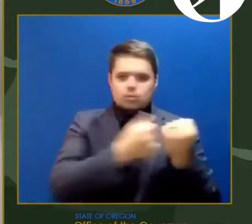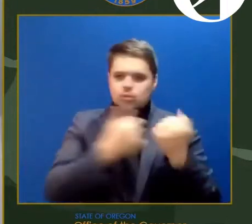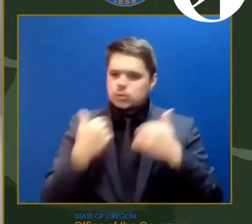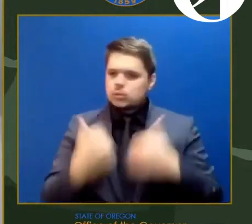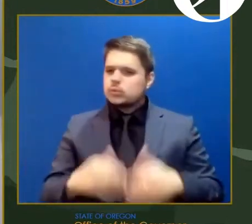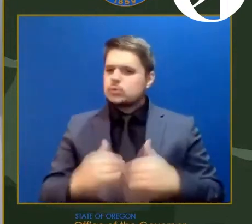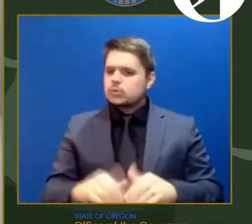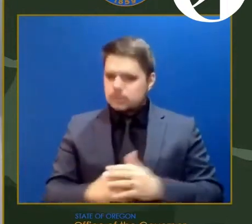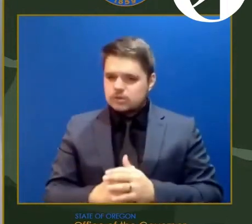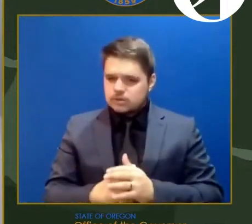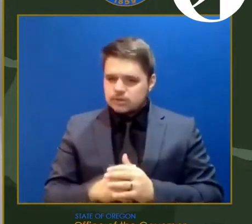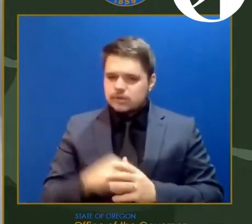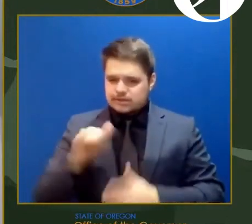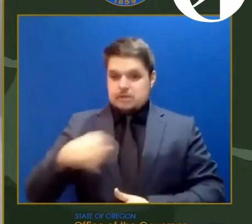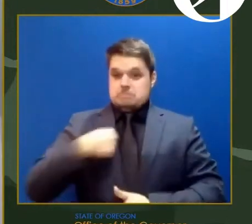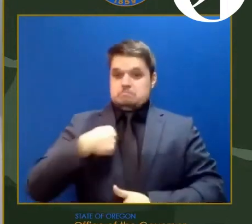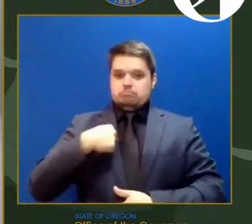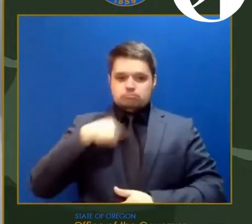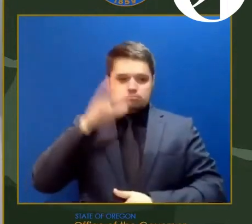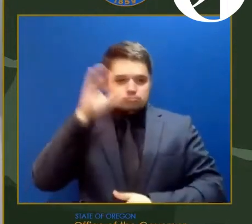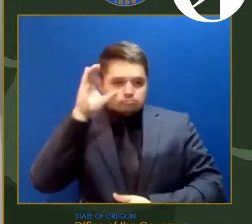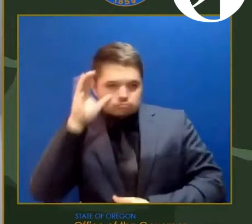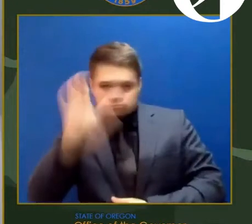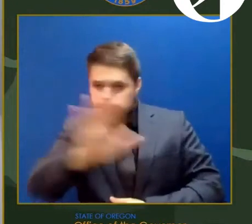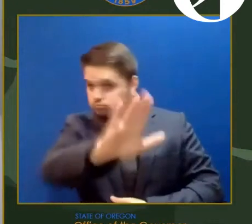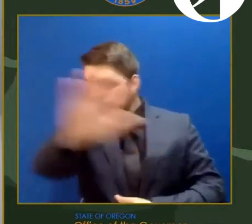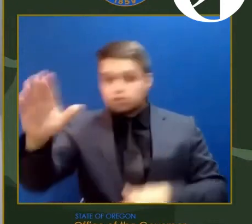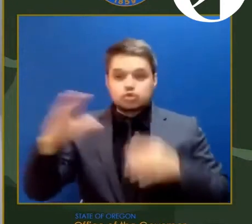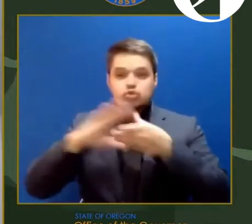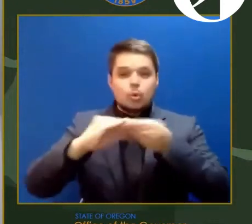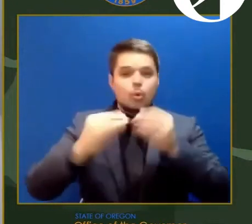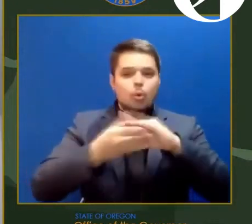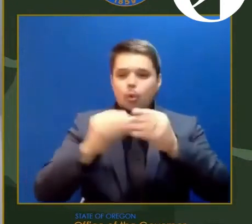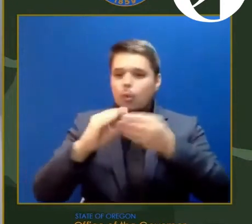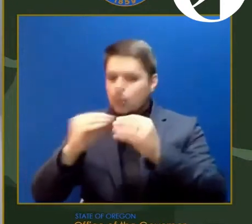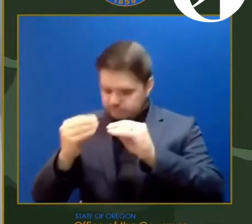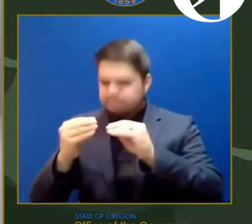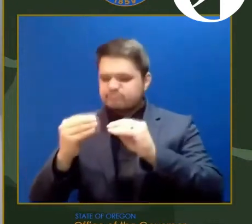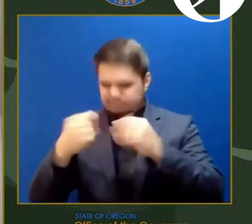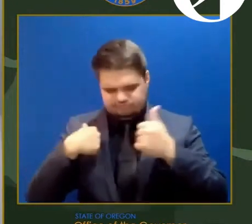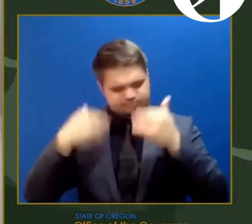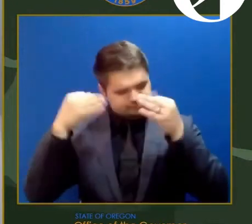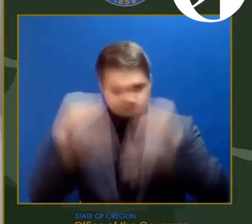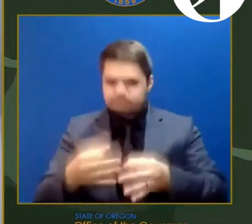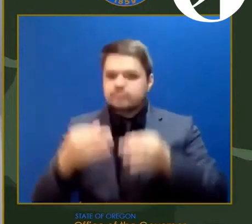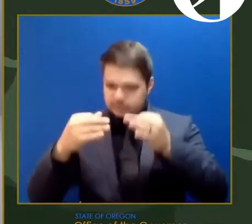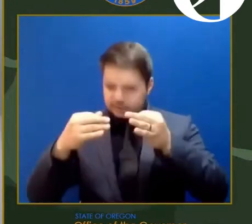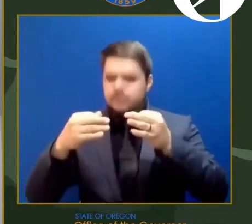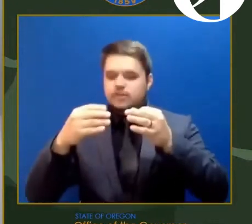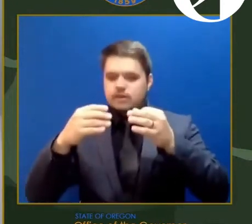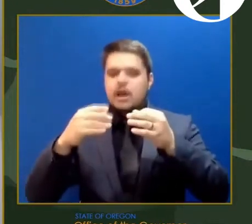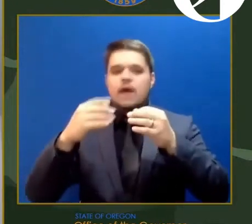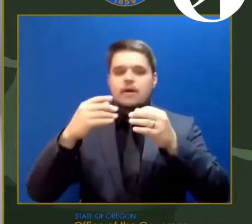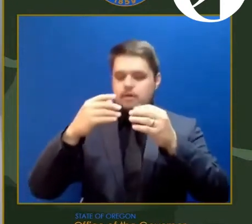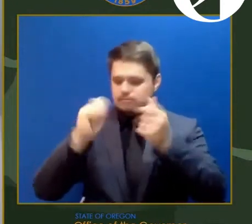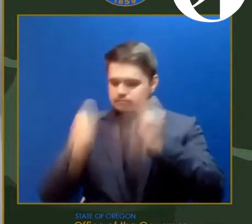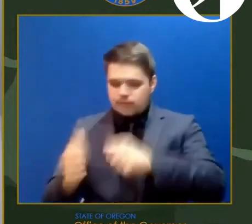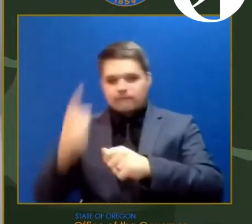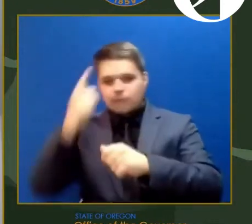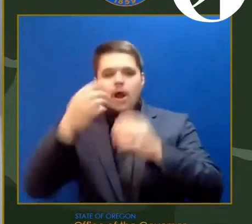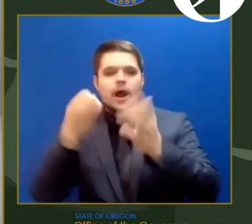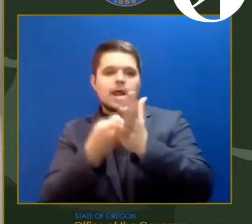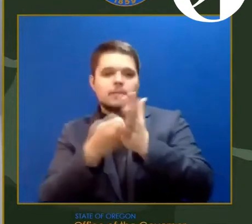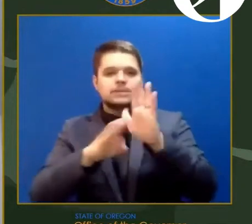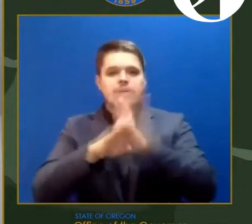being a part of the Economic Development Committee for me. And I think that one thing that we're really excited about